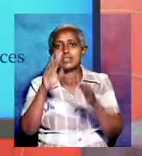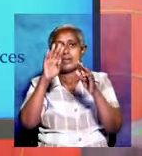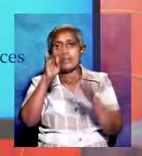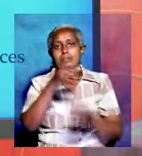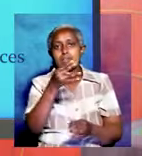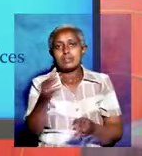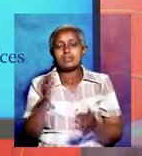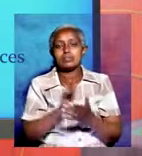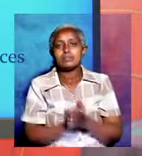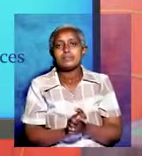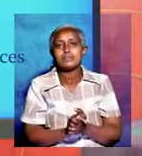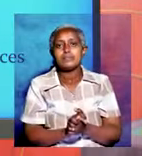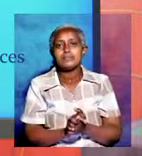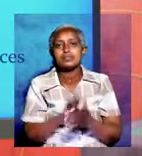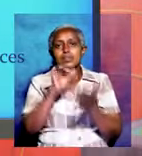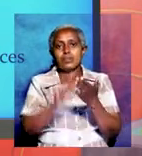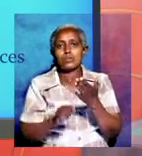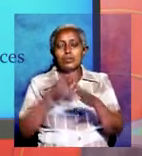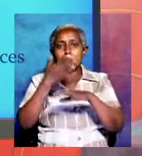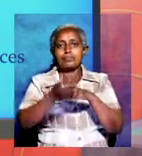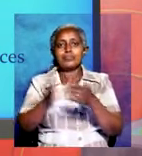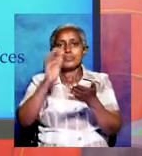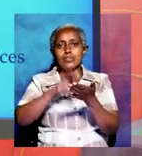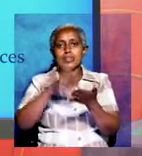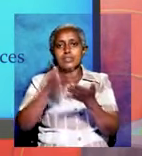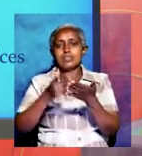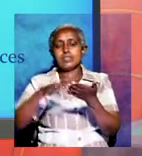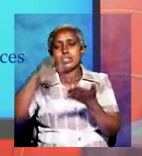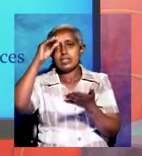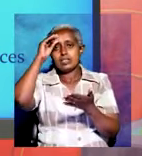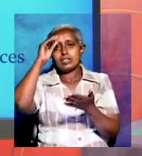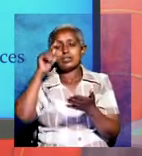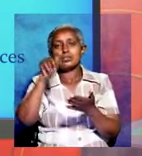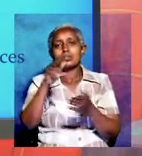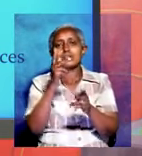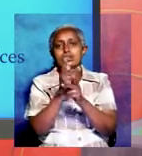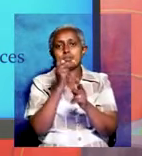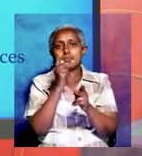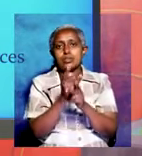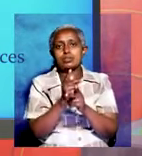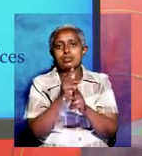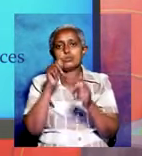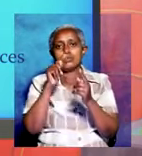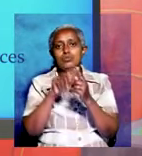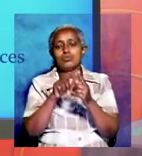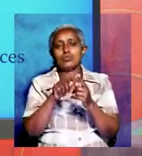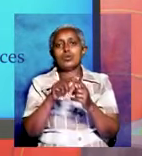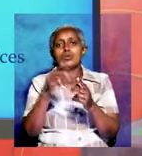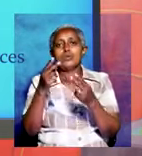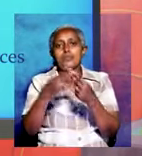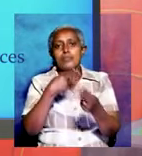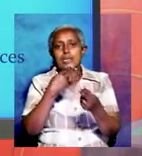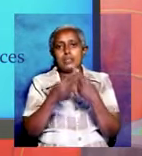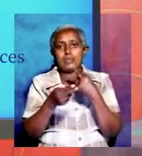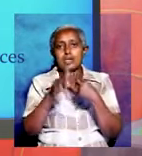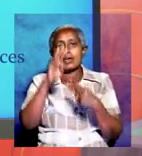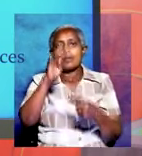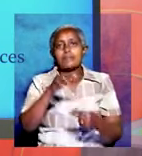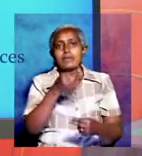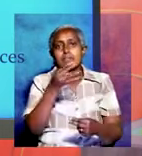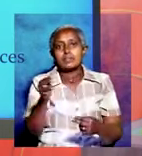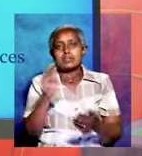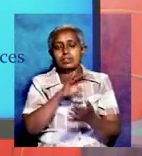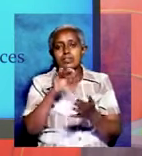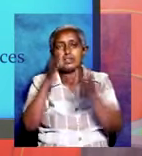matrices. So after revising this lesson you are expected to multiply matrices